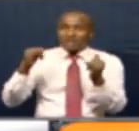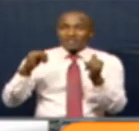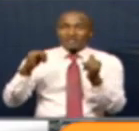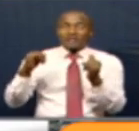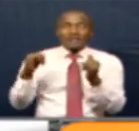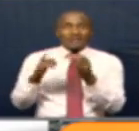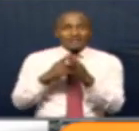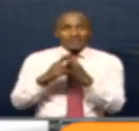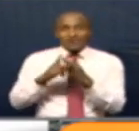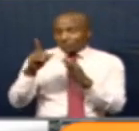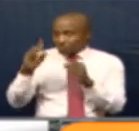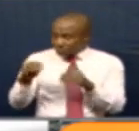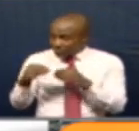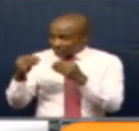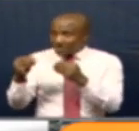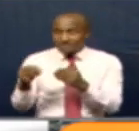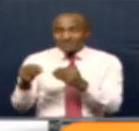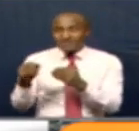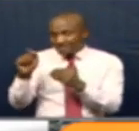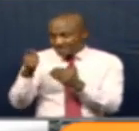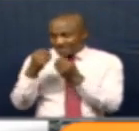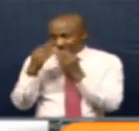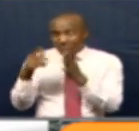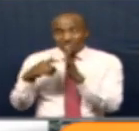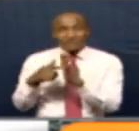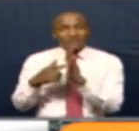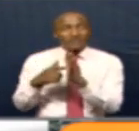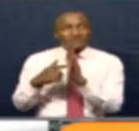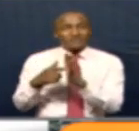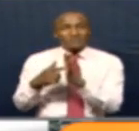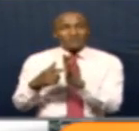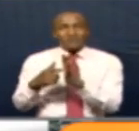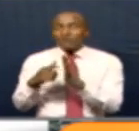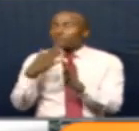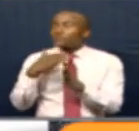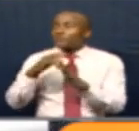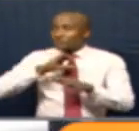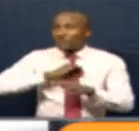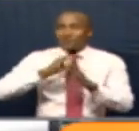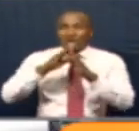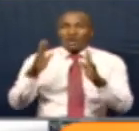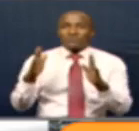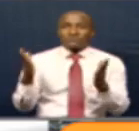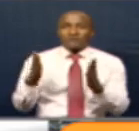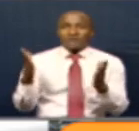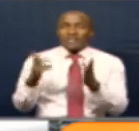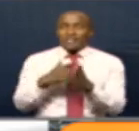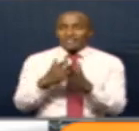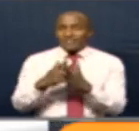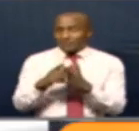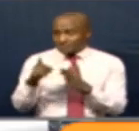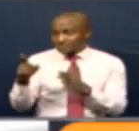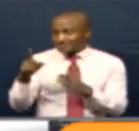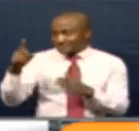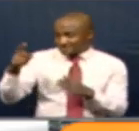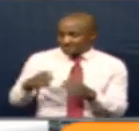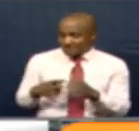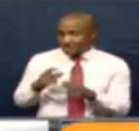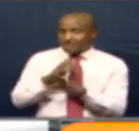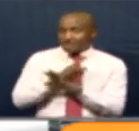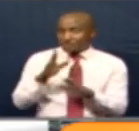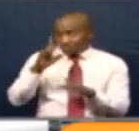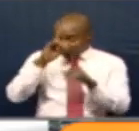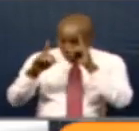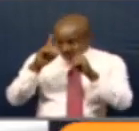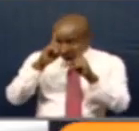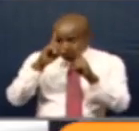obviously provide certain key information, for example, where do you want to own a house? So that the demand is not guesswork. So